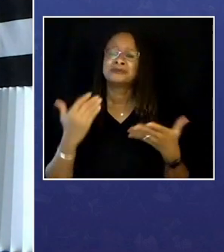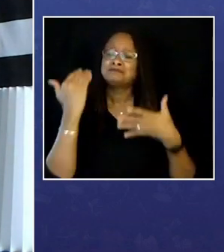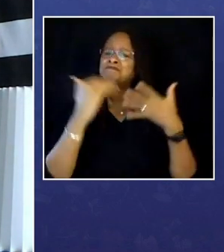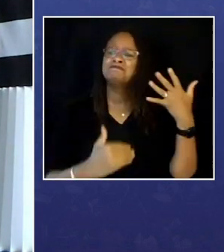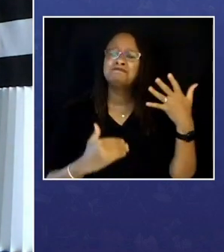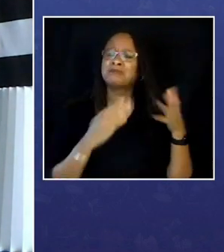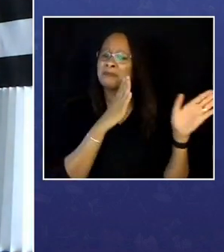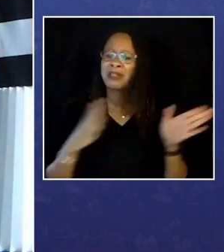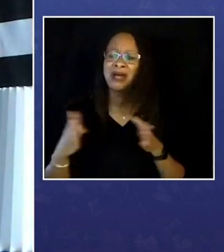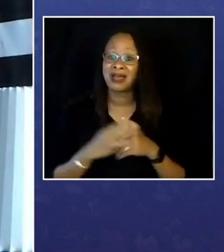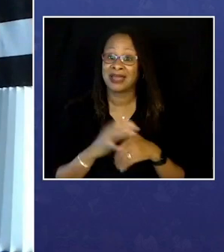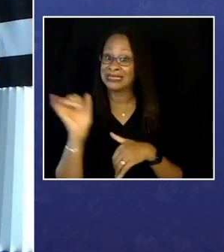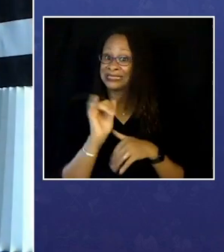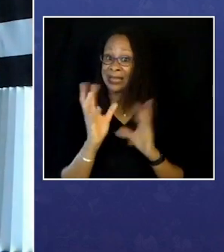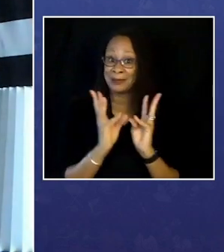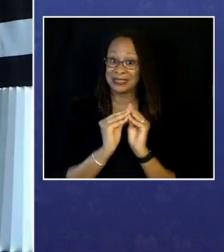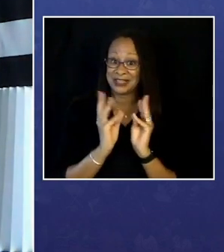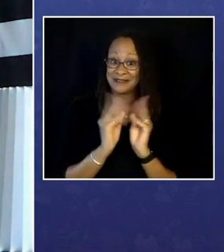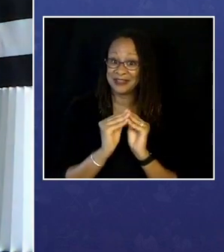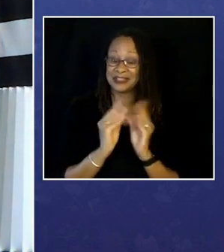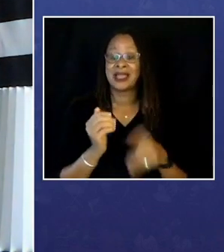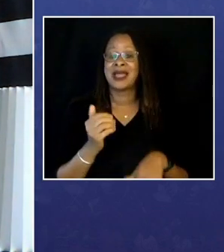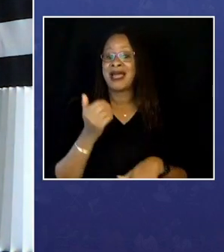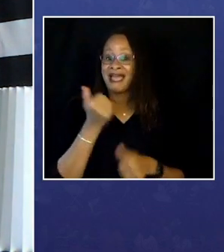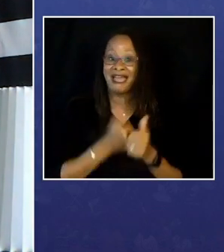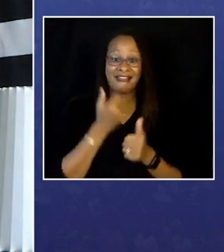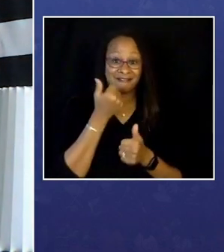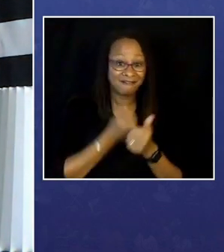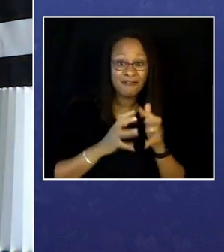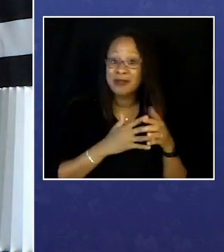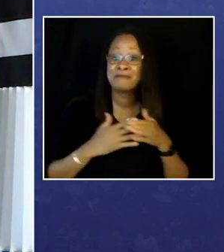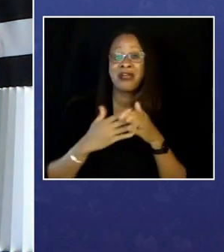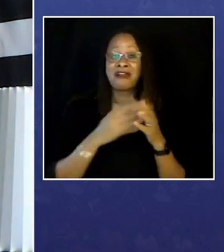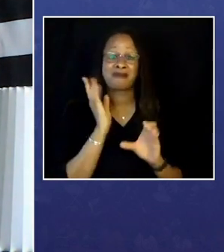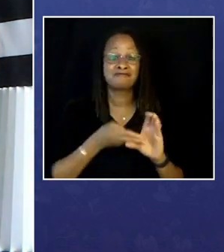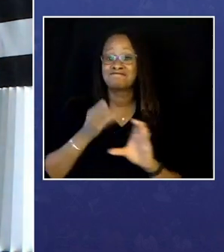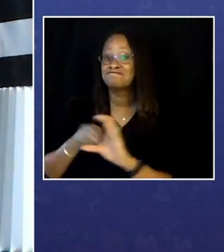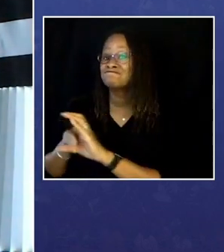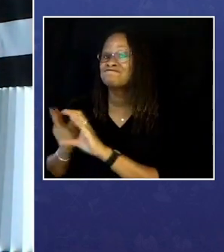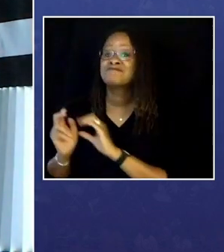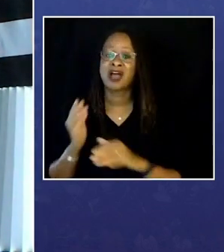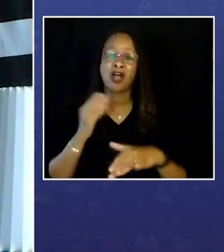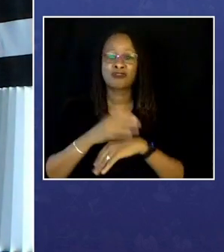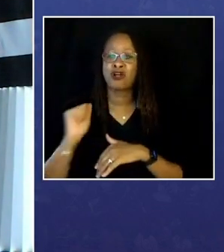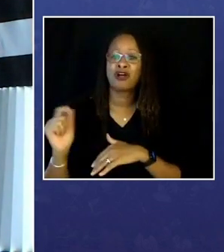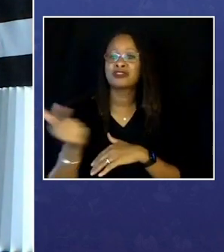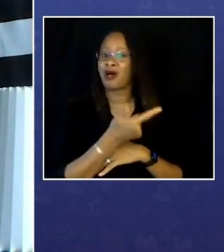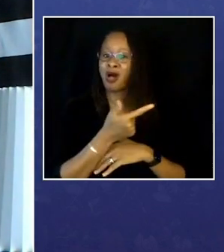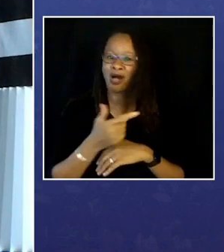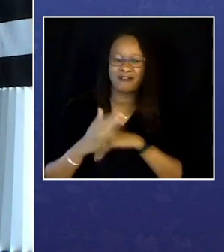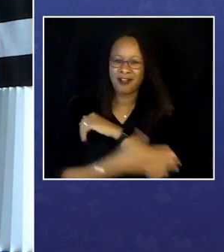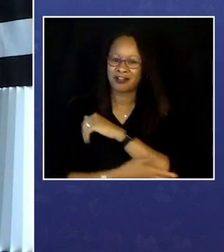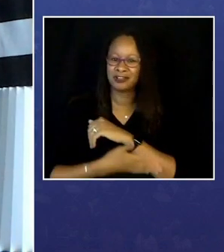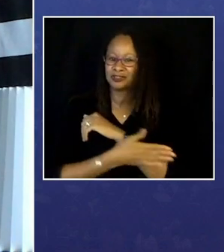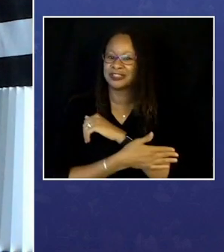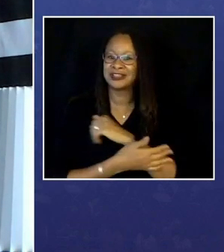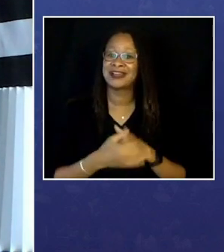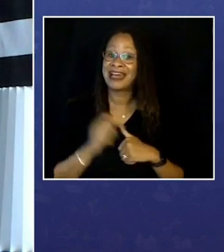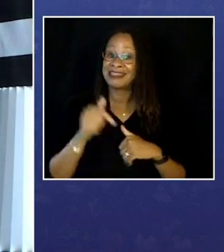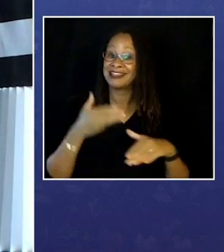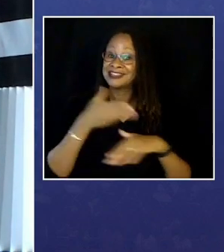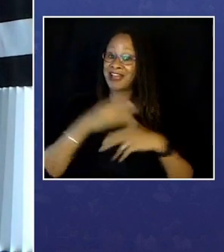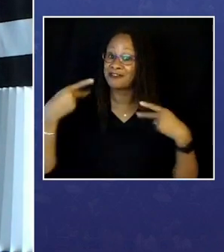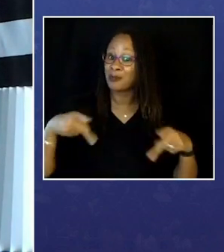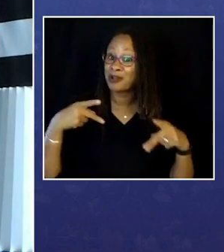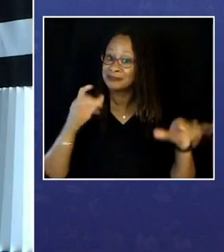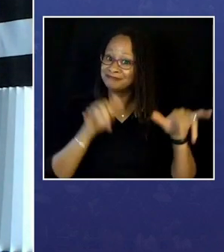it's going to work. Just like the convention was held for every American across all of America,